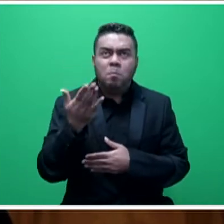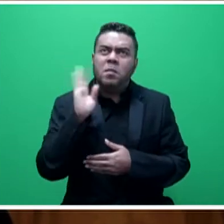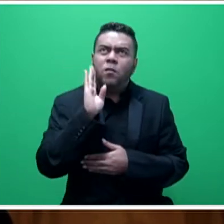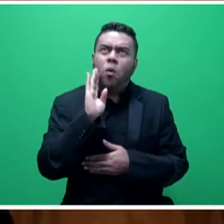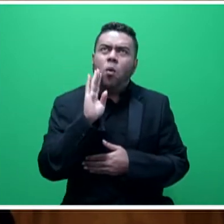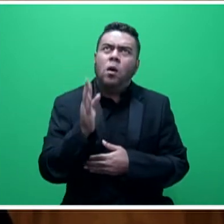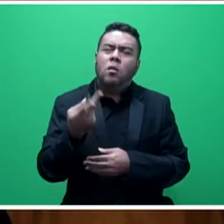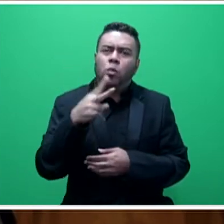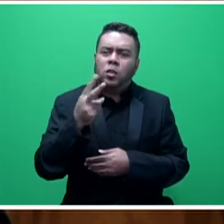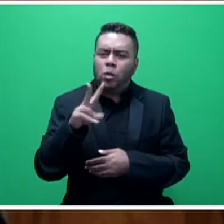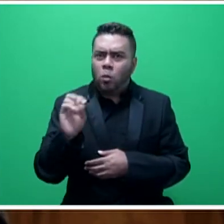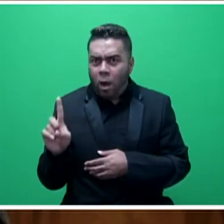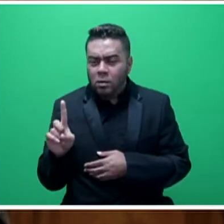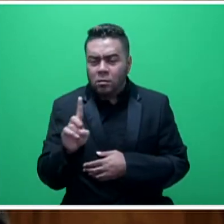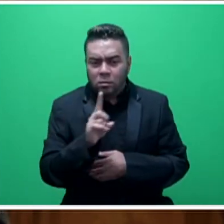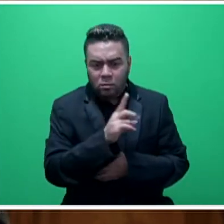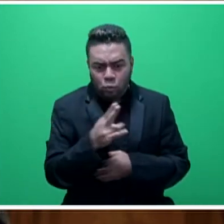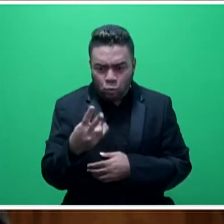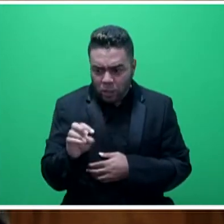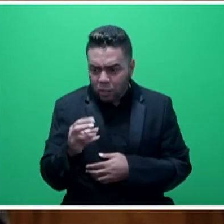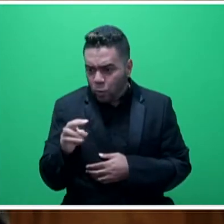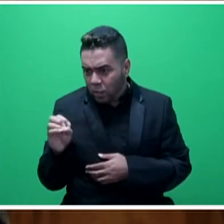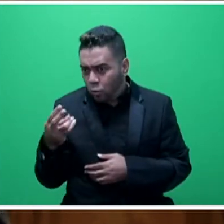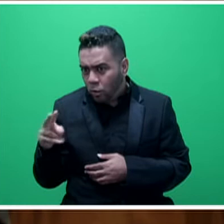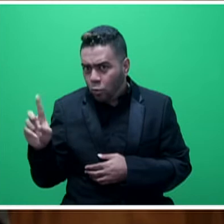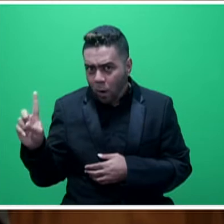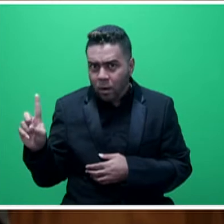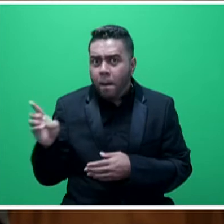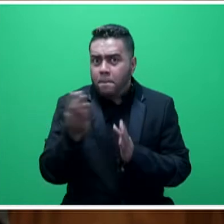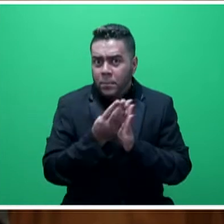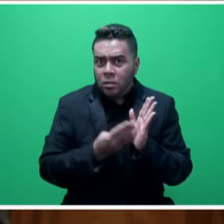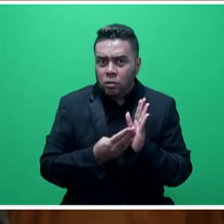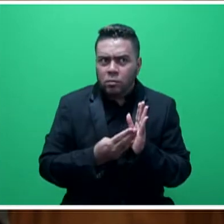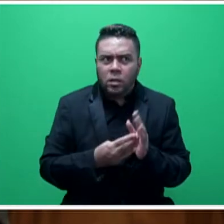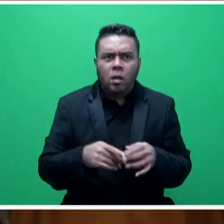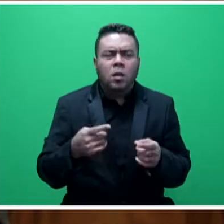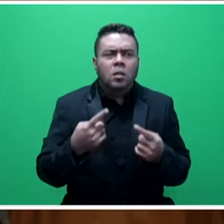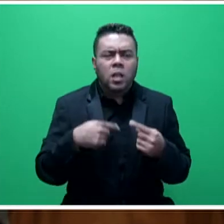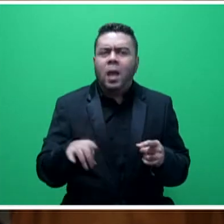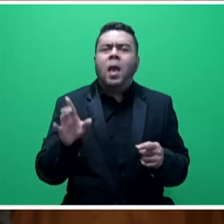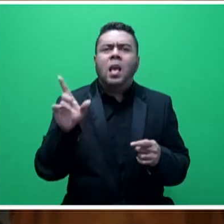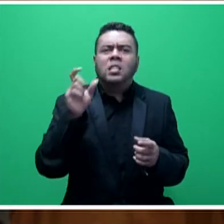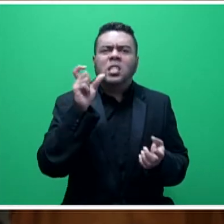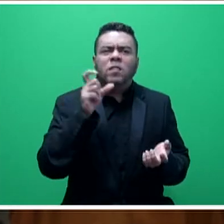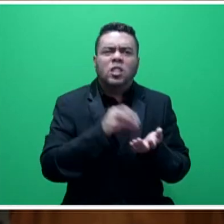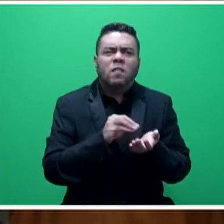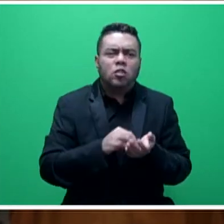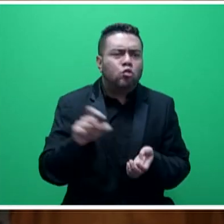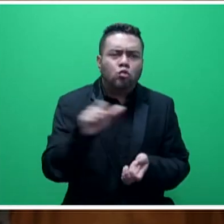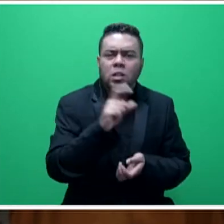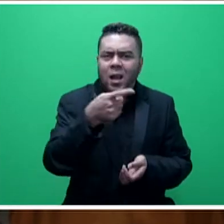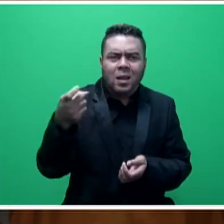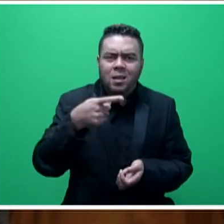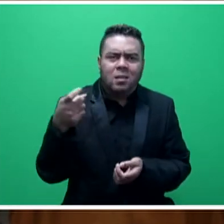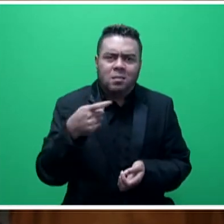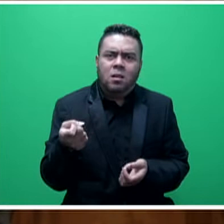national budget, many oppositions and many political parties openly called for a cut in our civil servant salaries. Every civil